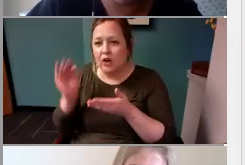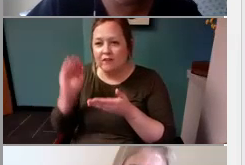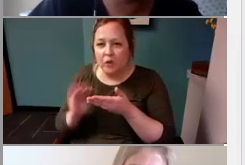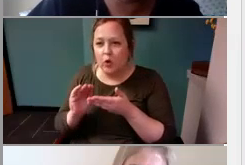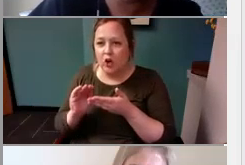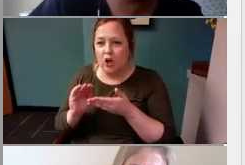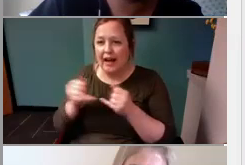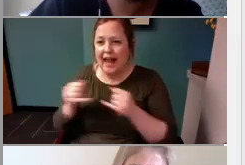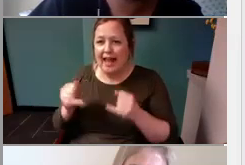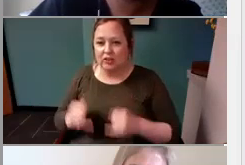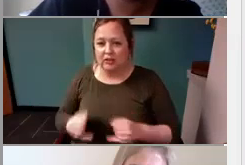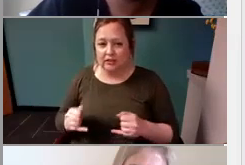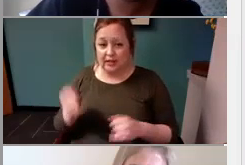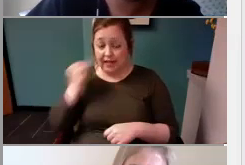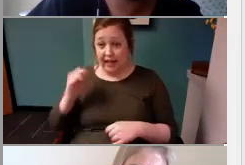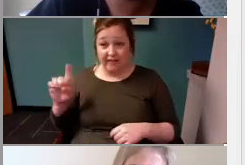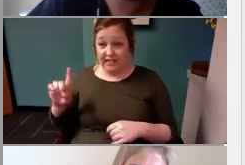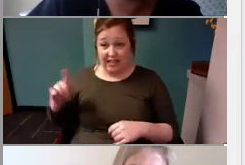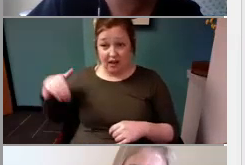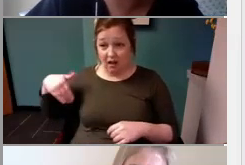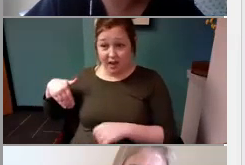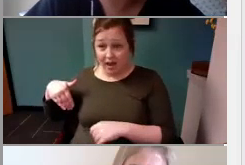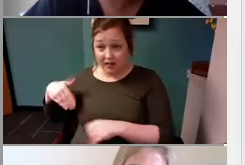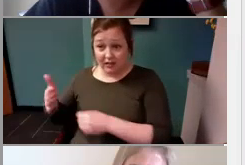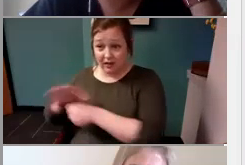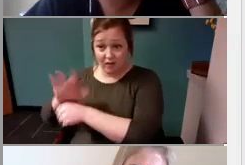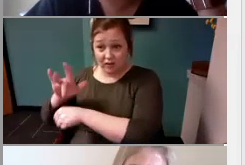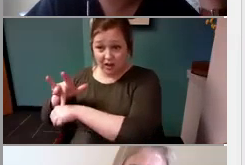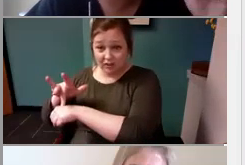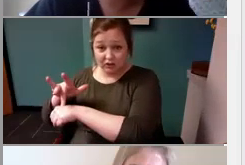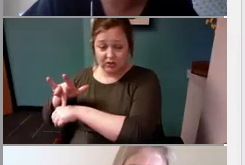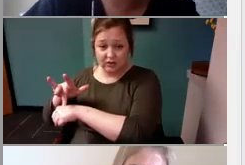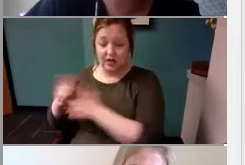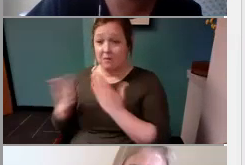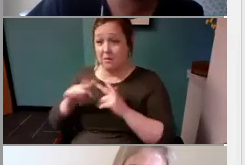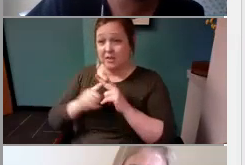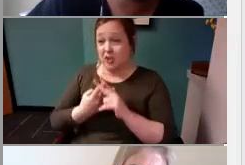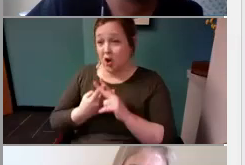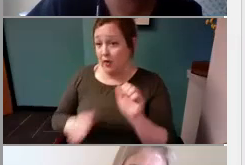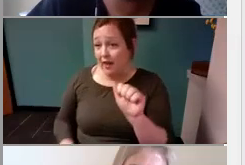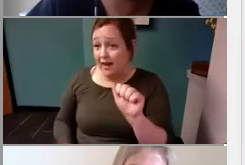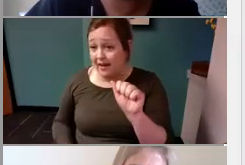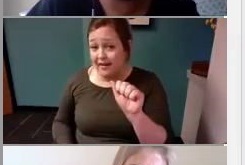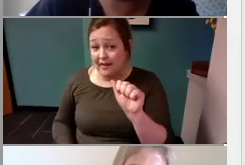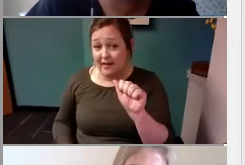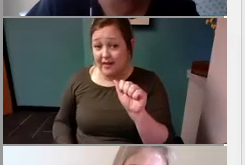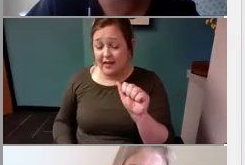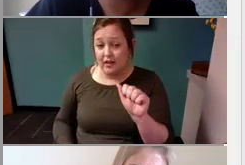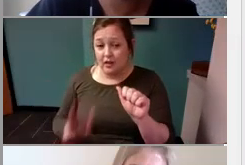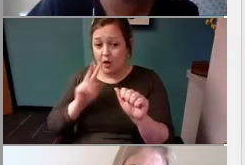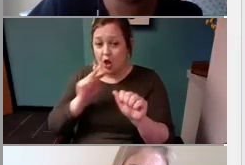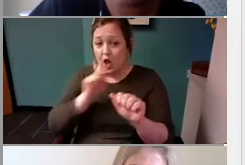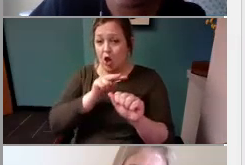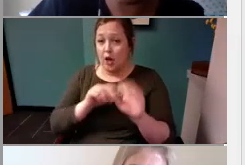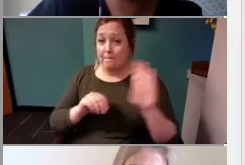D was not explored, in this particular scenario, let's say we start with A, then we are going to look at B, C, and F, and we are